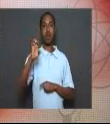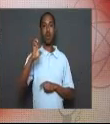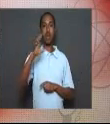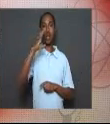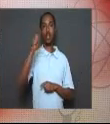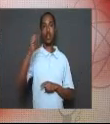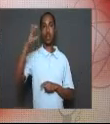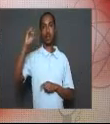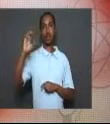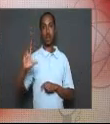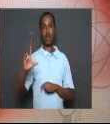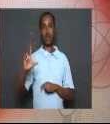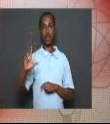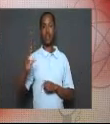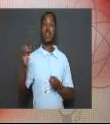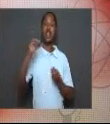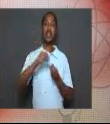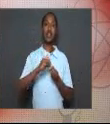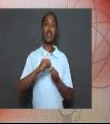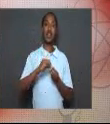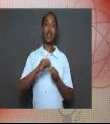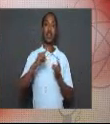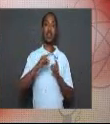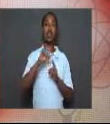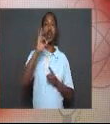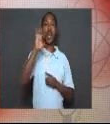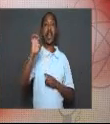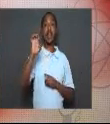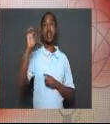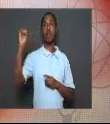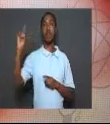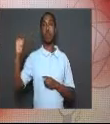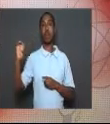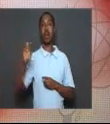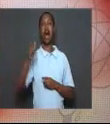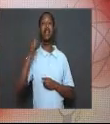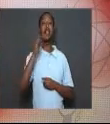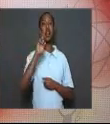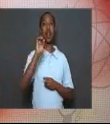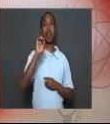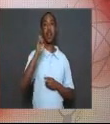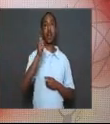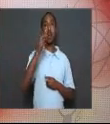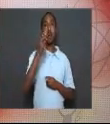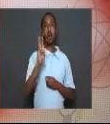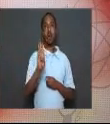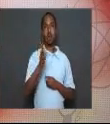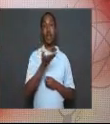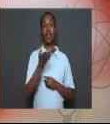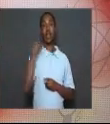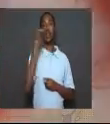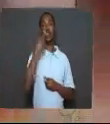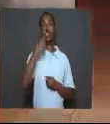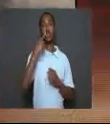hot air, in addition to the iron ore, are the raw materials used for this